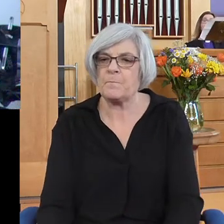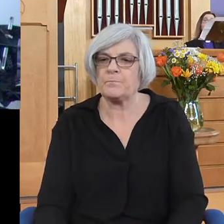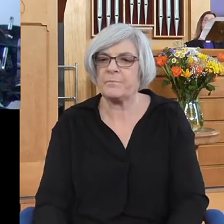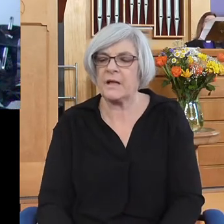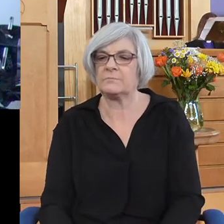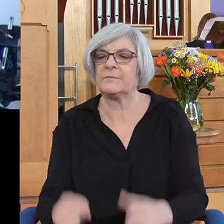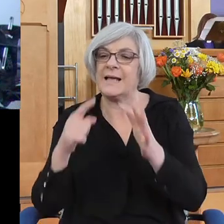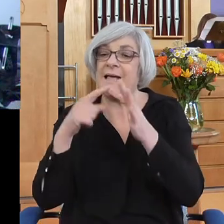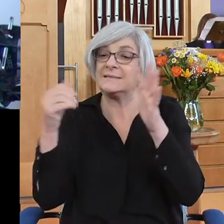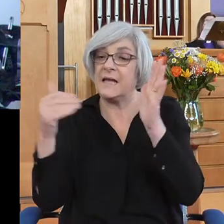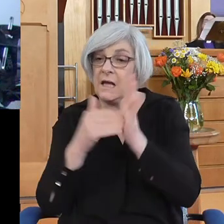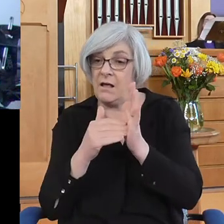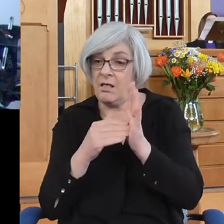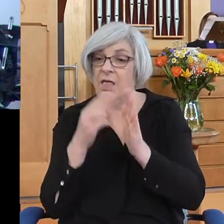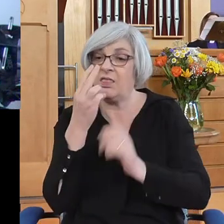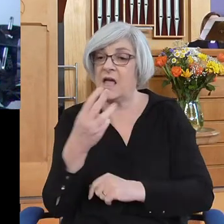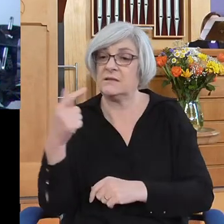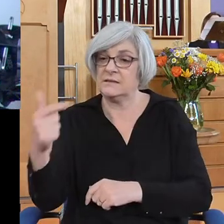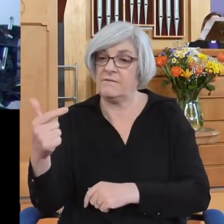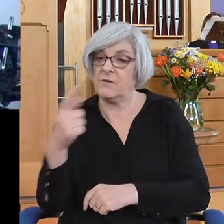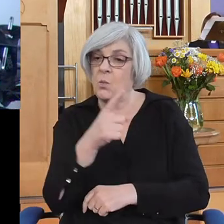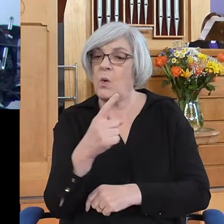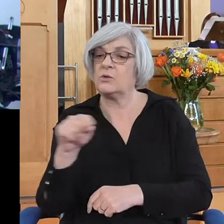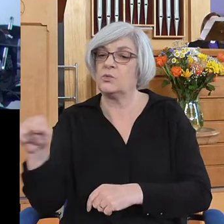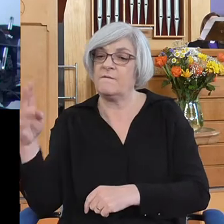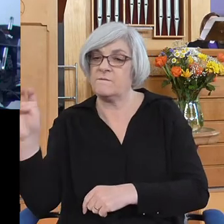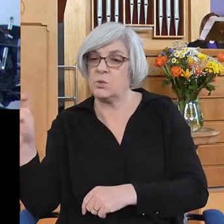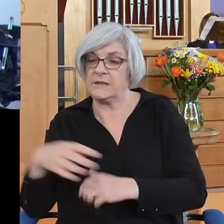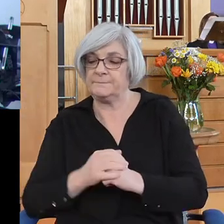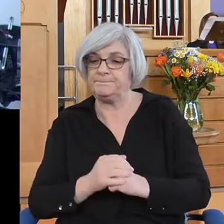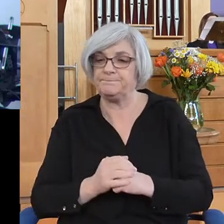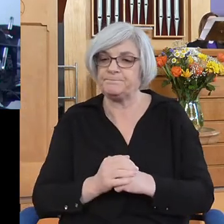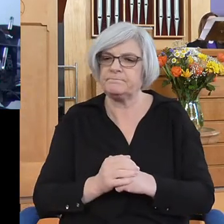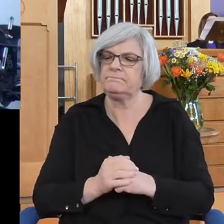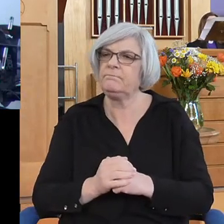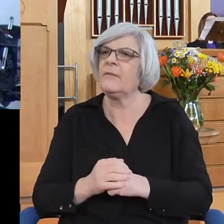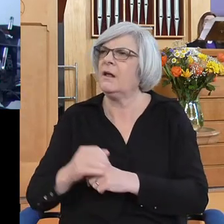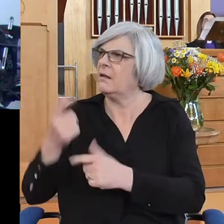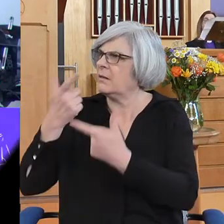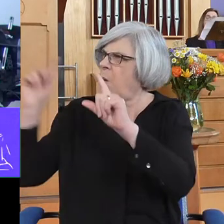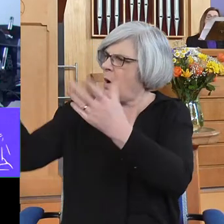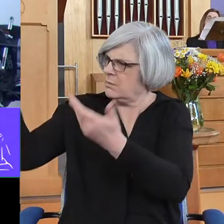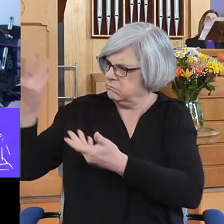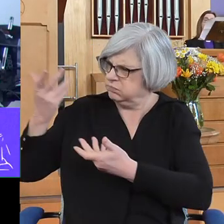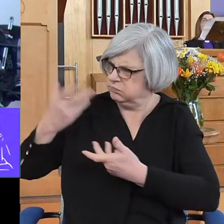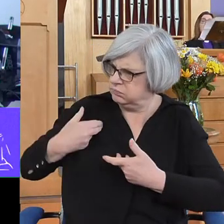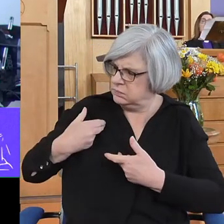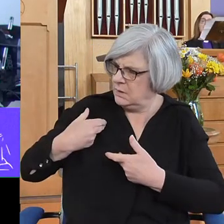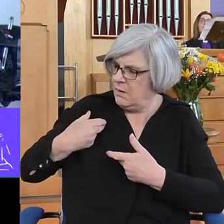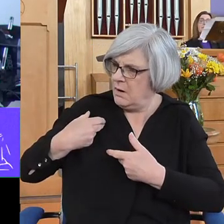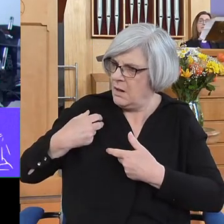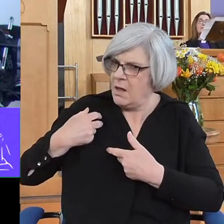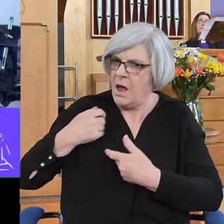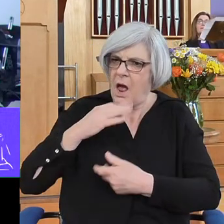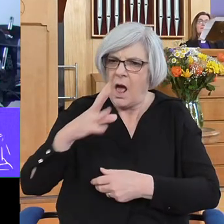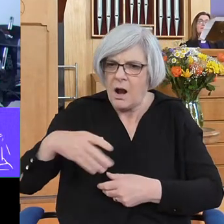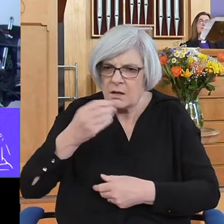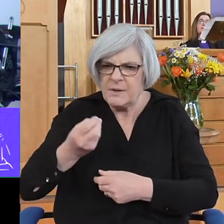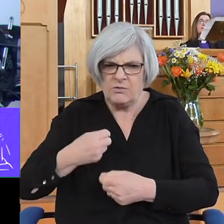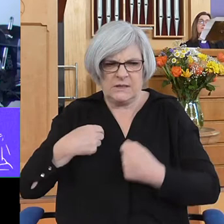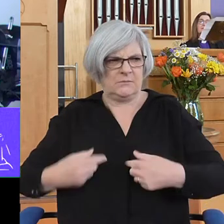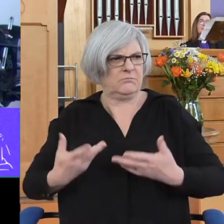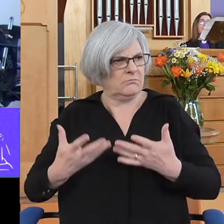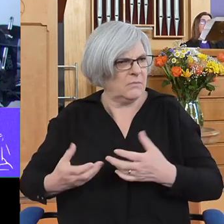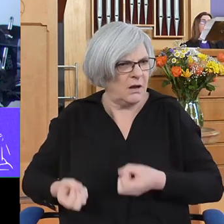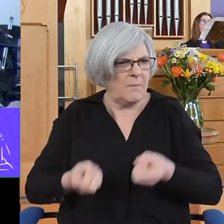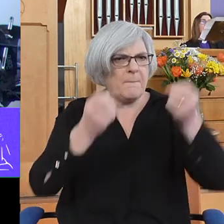Ezekiel 37, 1 to 14. The hand of the Lord was on me, and he brought me out of the spirit of the Lord and set me in the middle